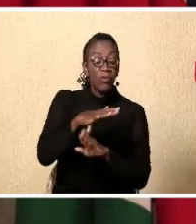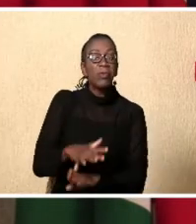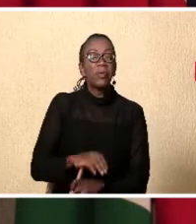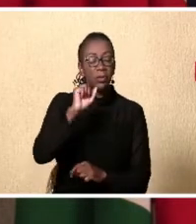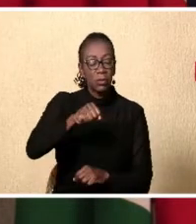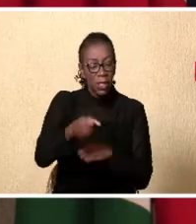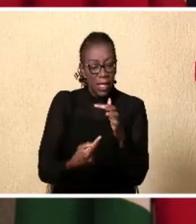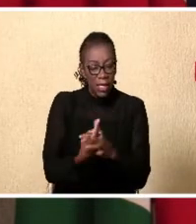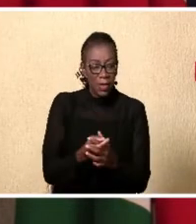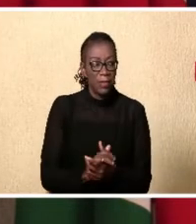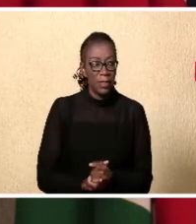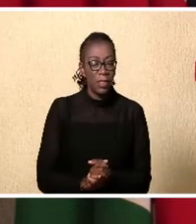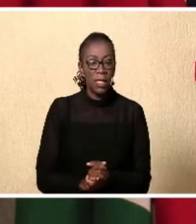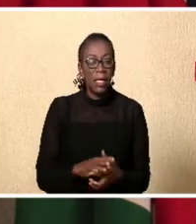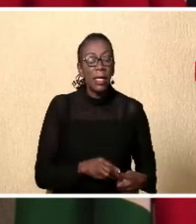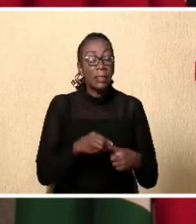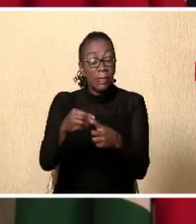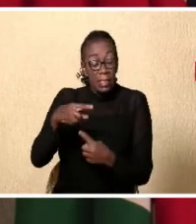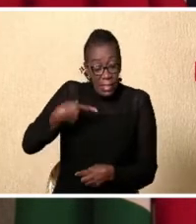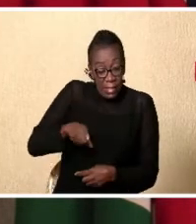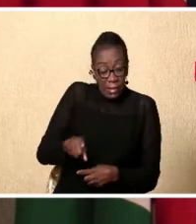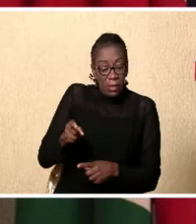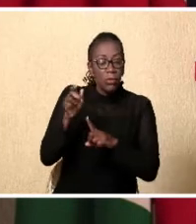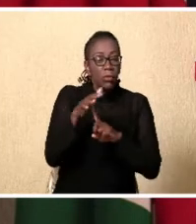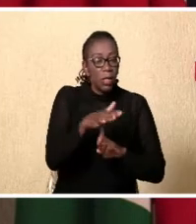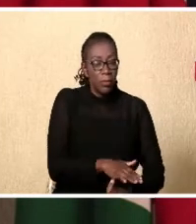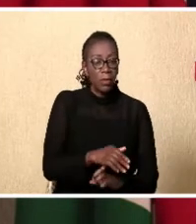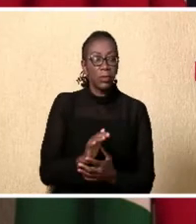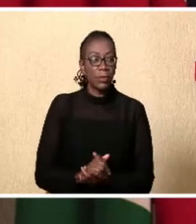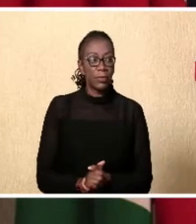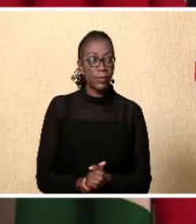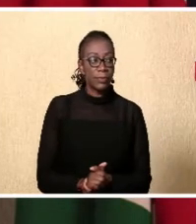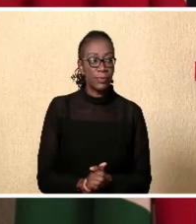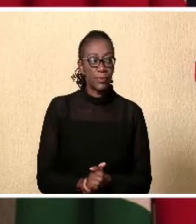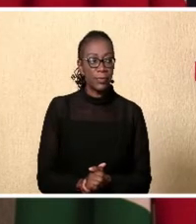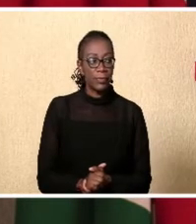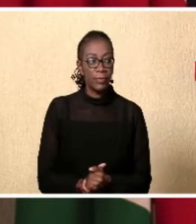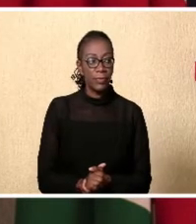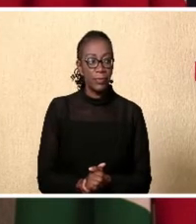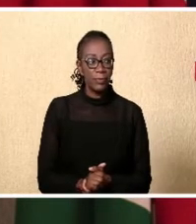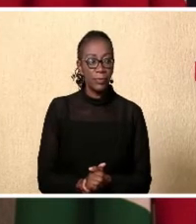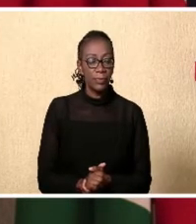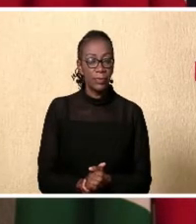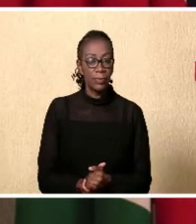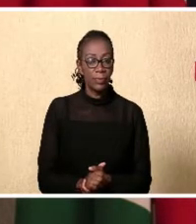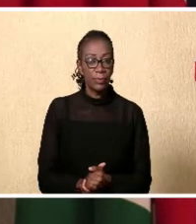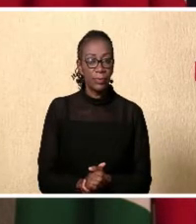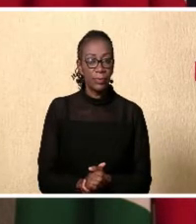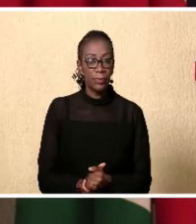for sexual abuse and rape cases. So we have now, in terms of